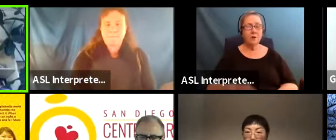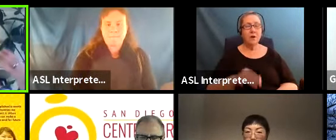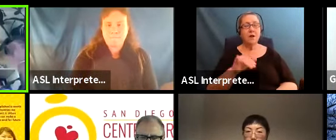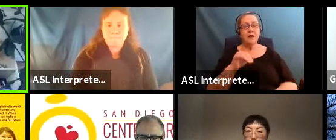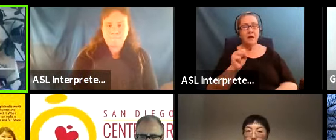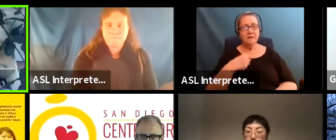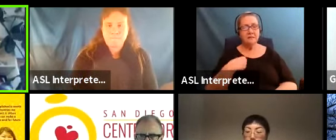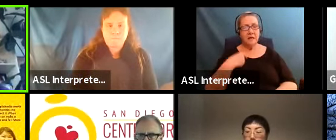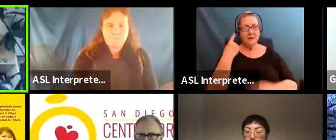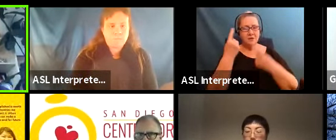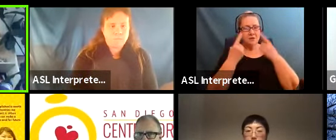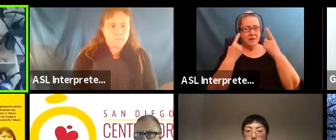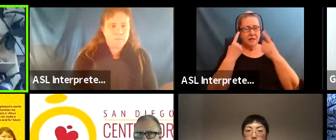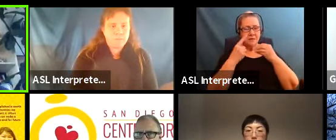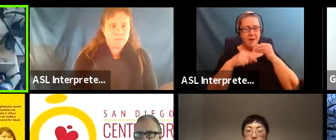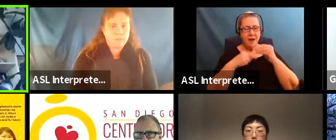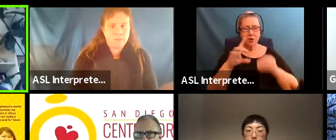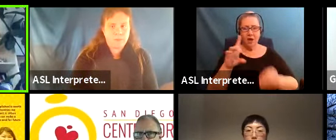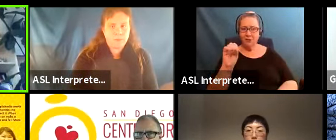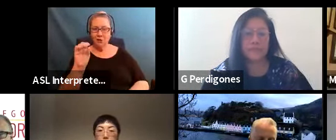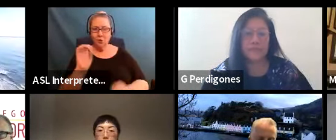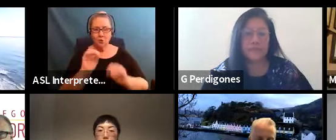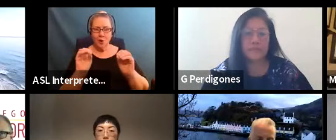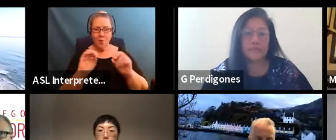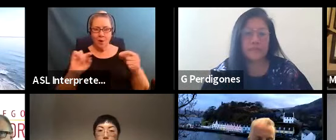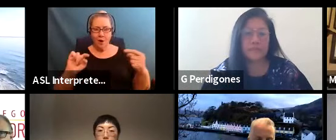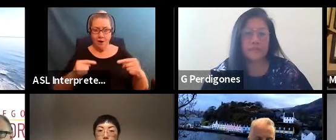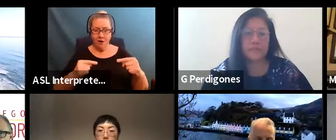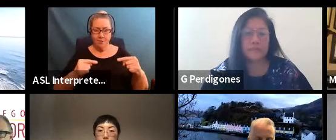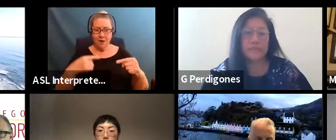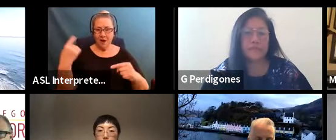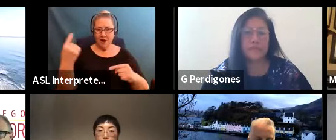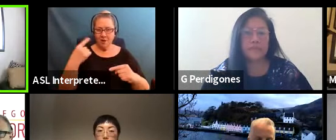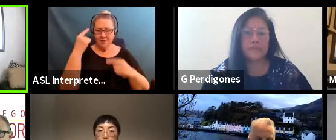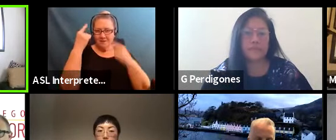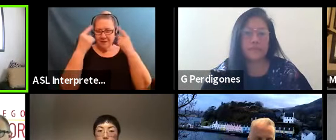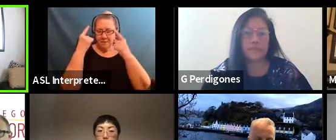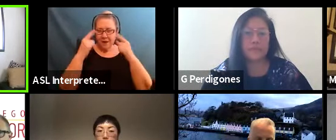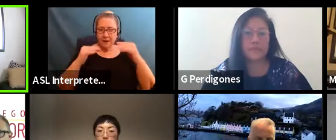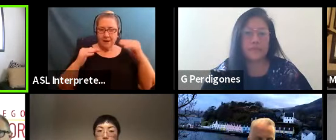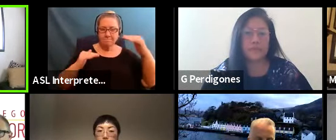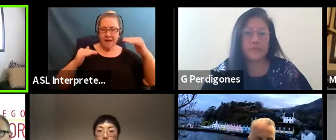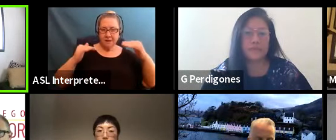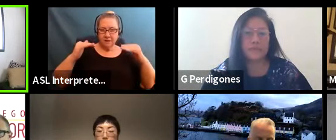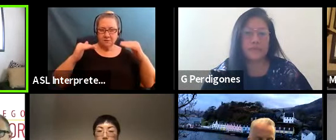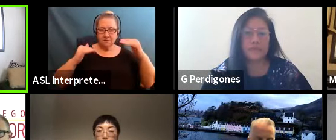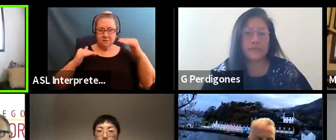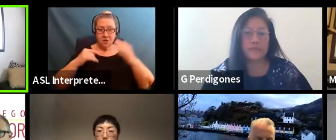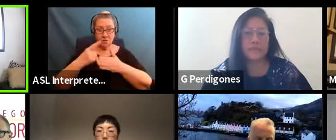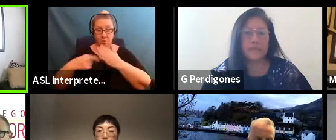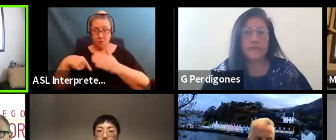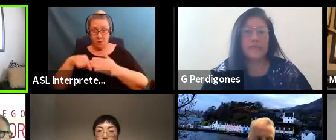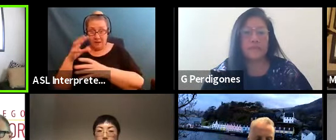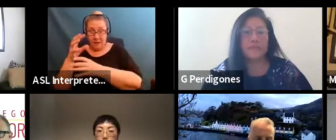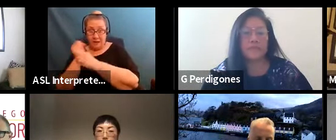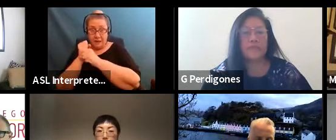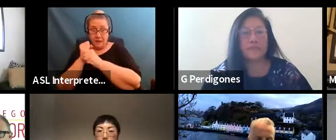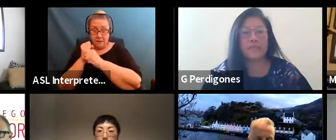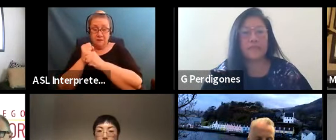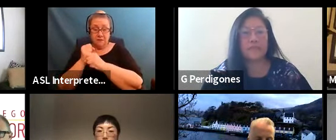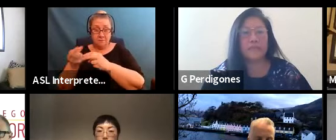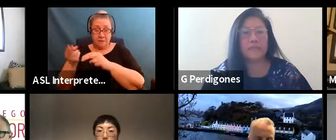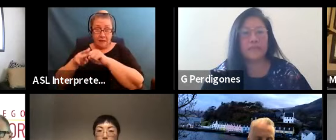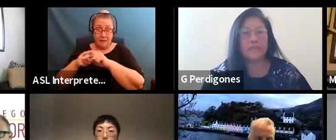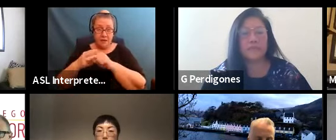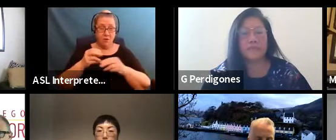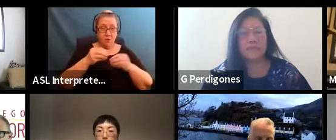harm, and as someone who lives in performance measurement, always thinking about balance measures. Absolutely. What are we gaining? What are we losing? But thank you for that explanation.